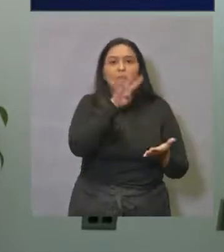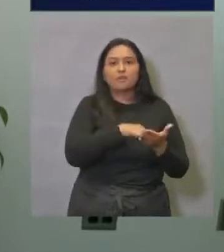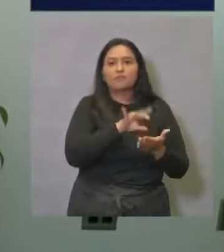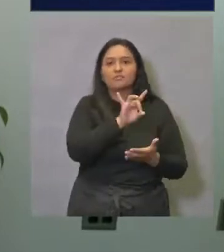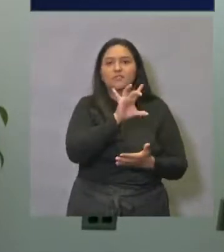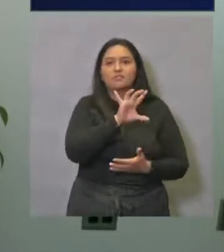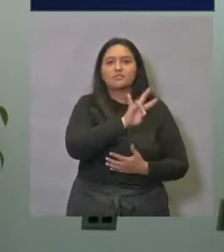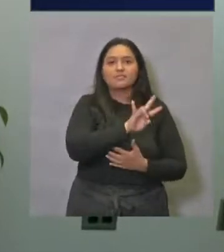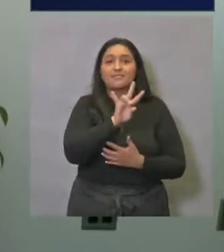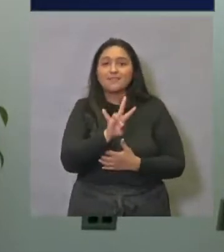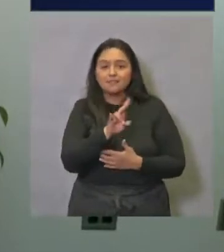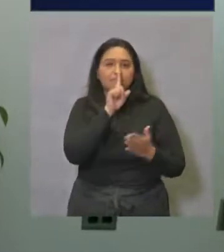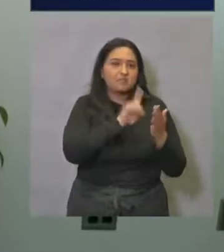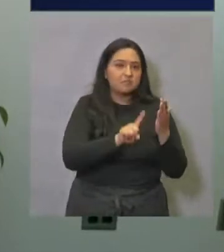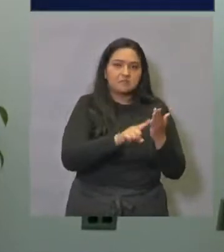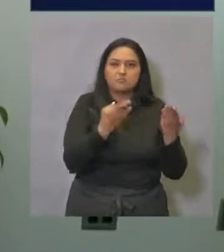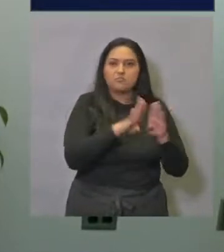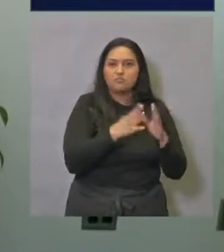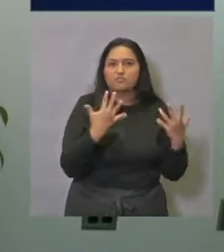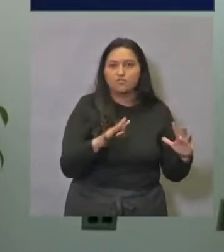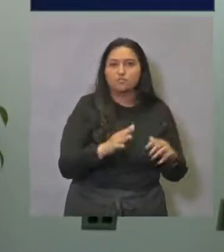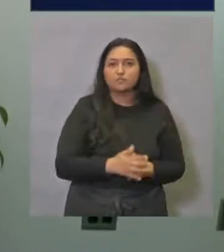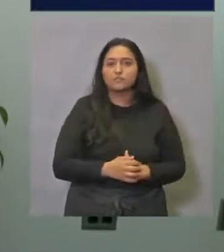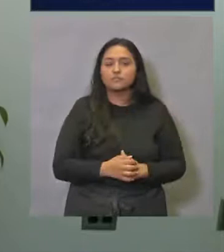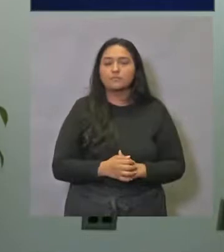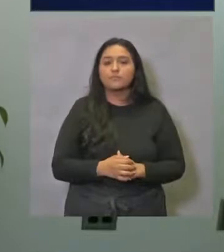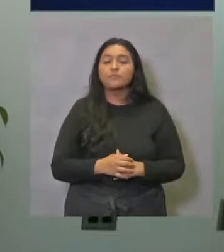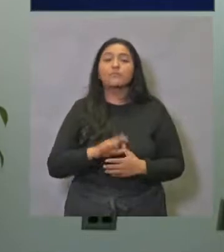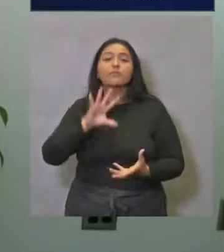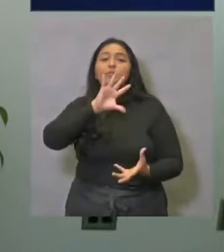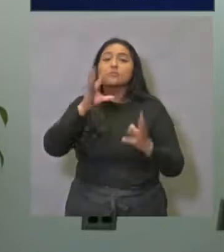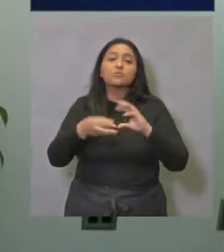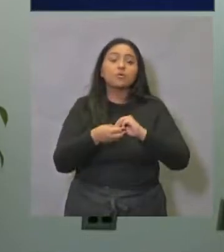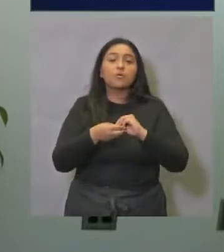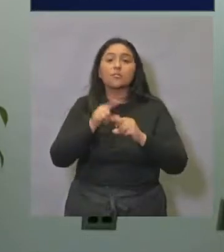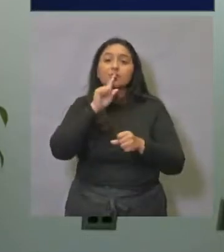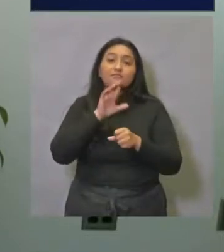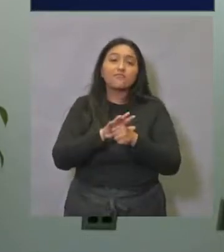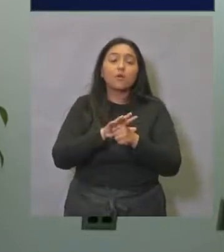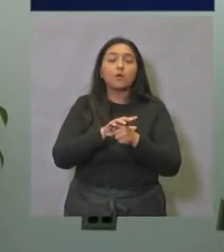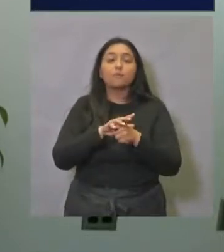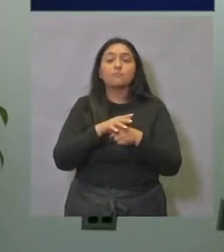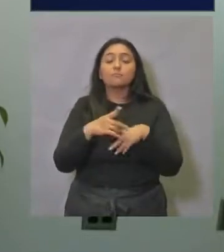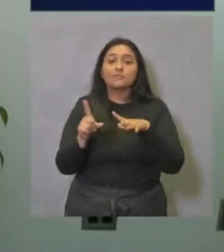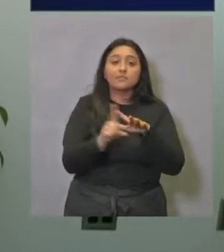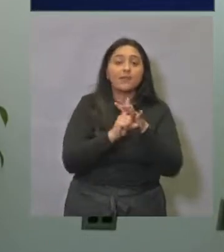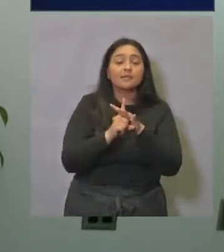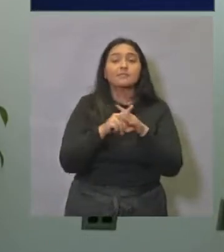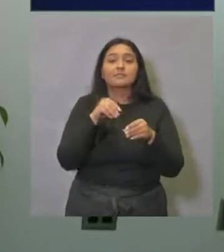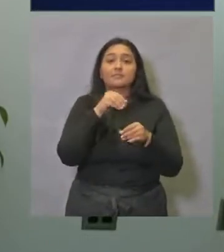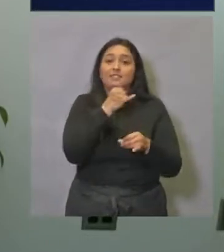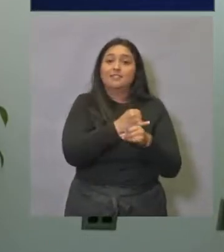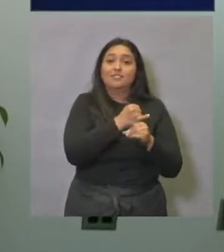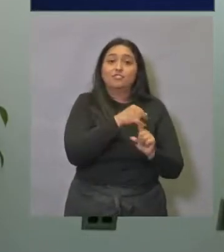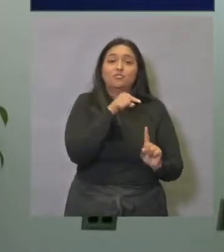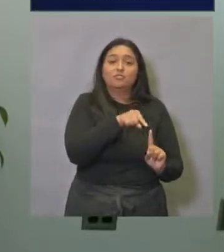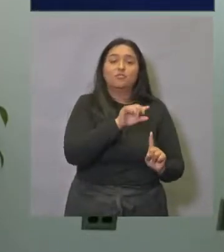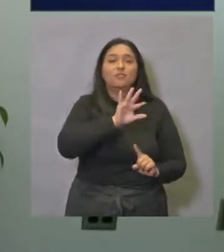4,877 investigations. The total number of confirmed cases in institutional settings is